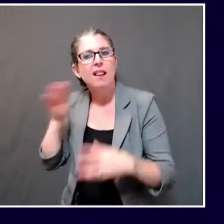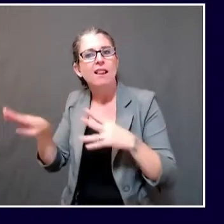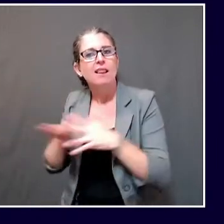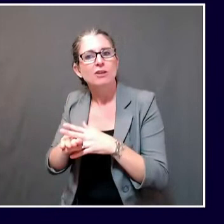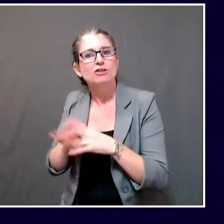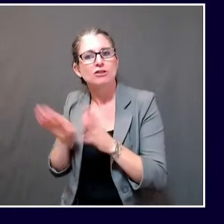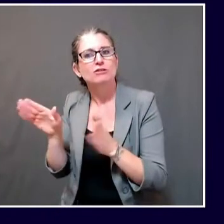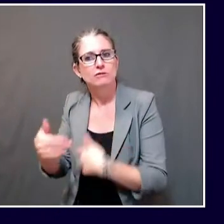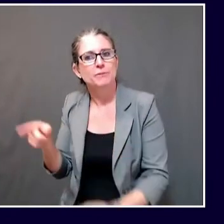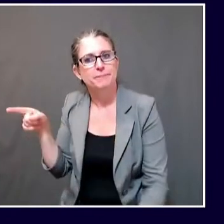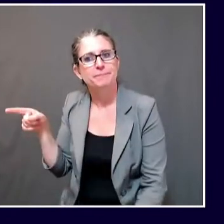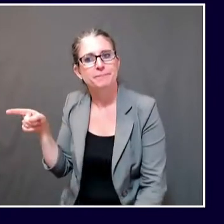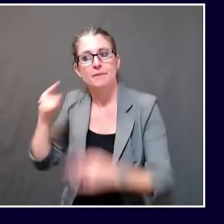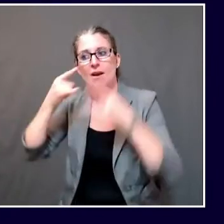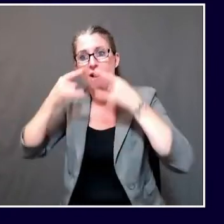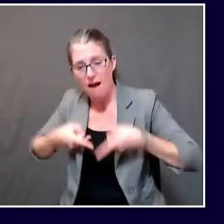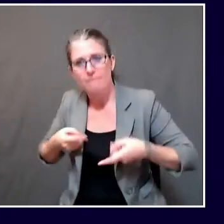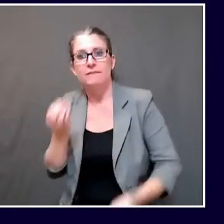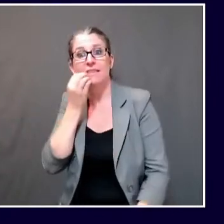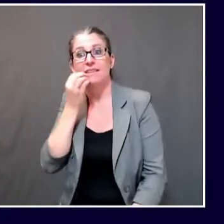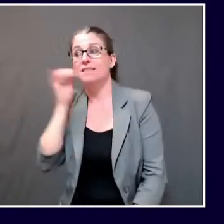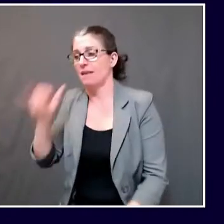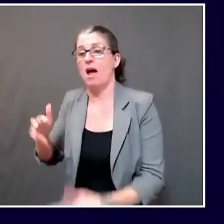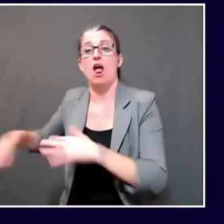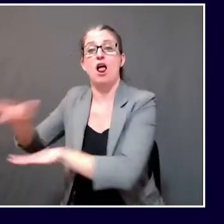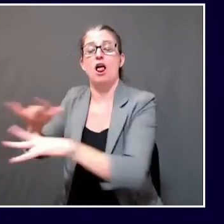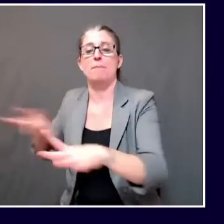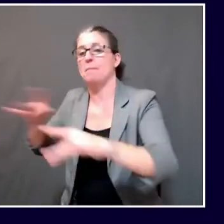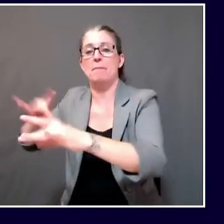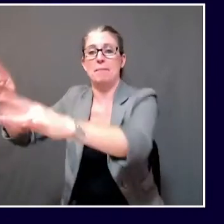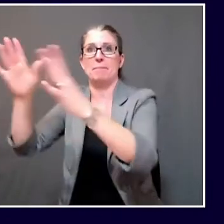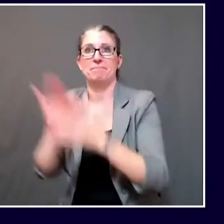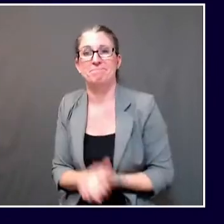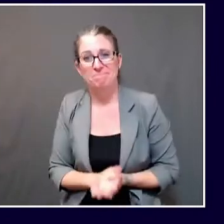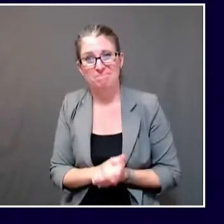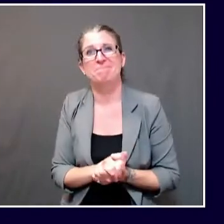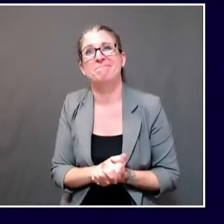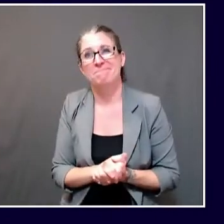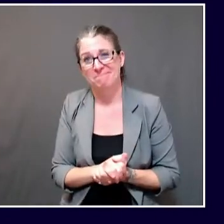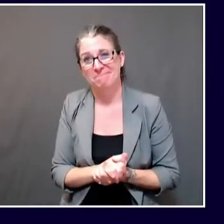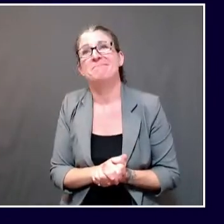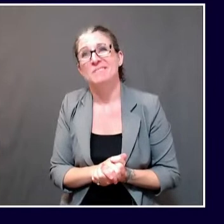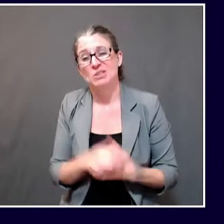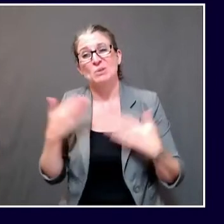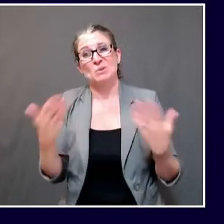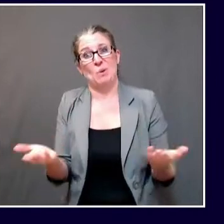to students, but those are the key questions we're investigating right now. And